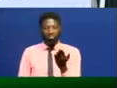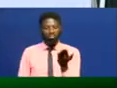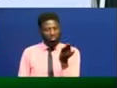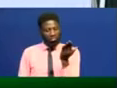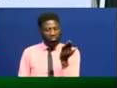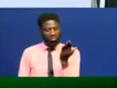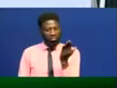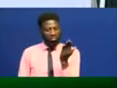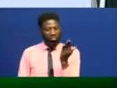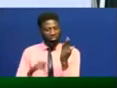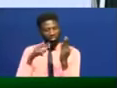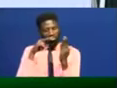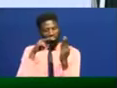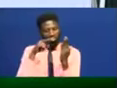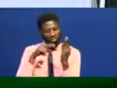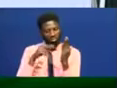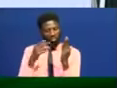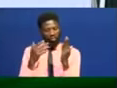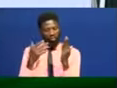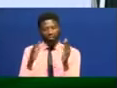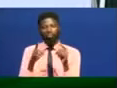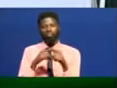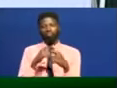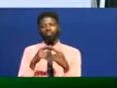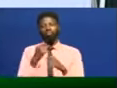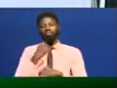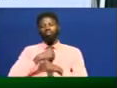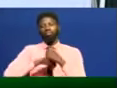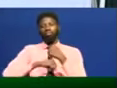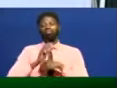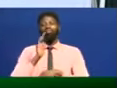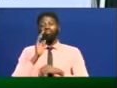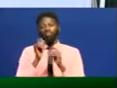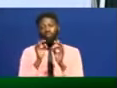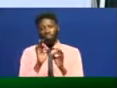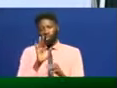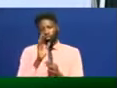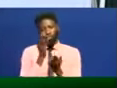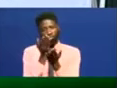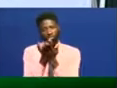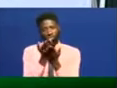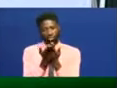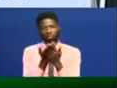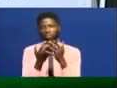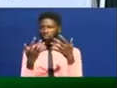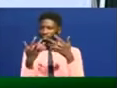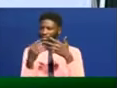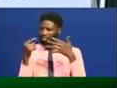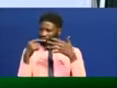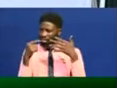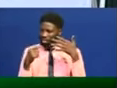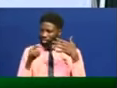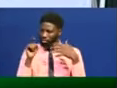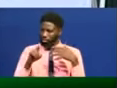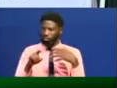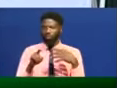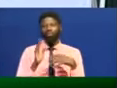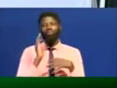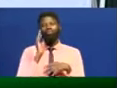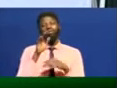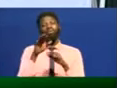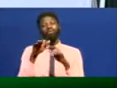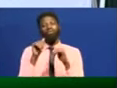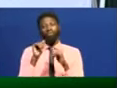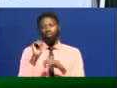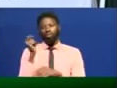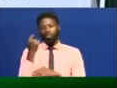hub and take requisite action. If your submission ticks all the set metrics, you'll be invited to the Kenya Academy